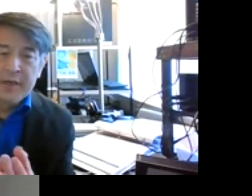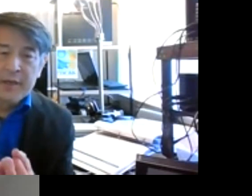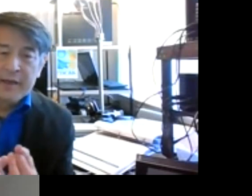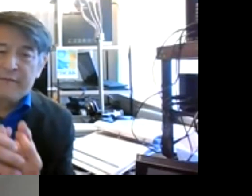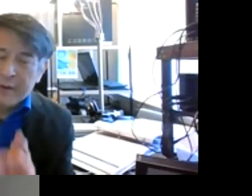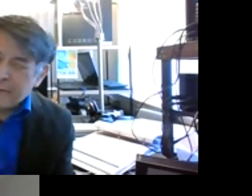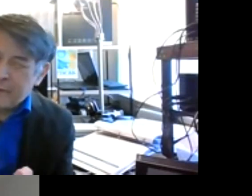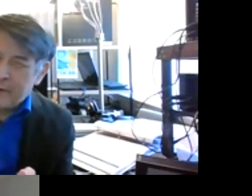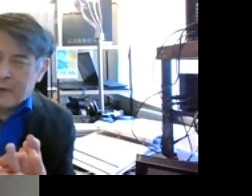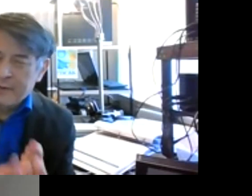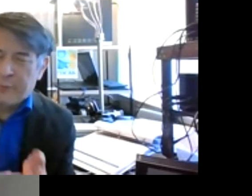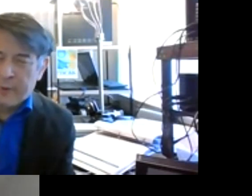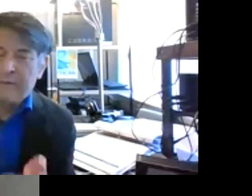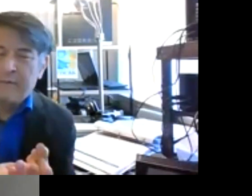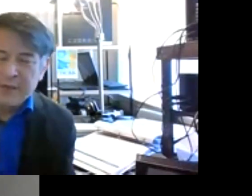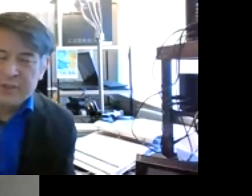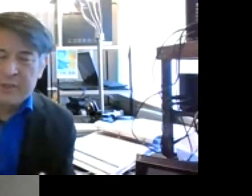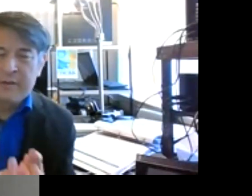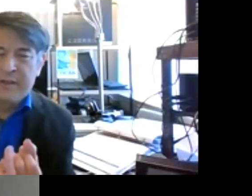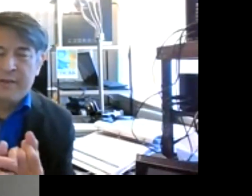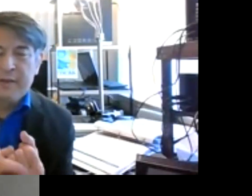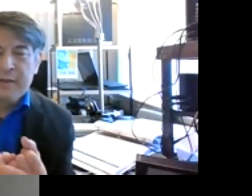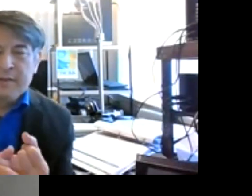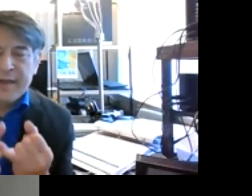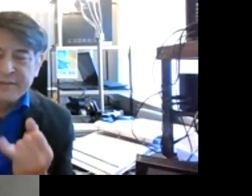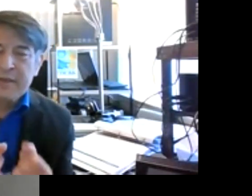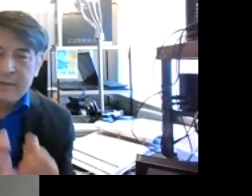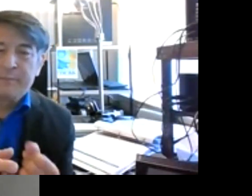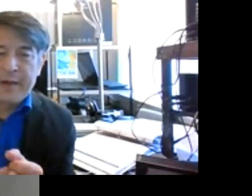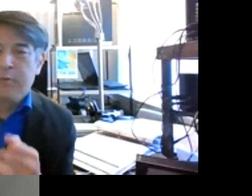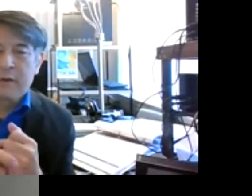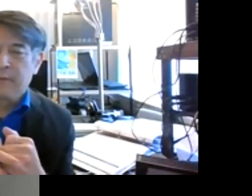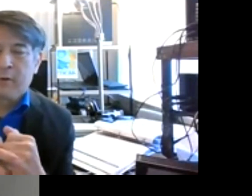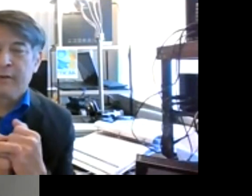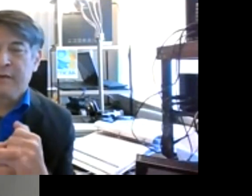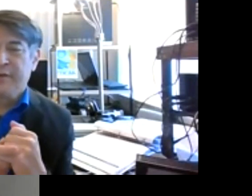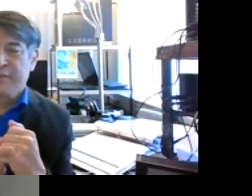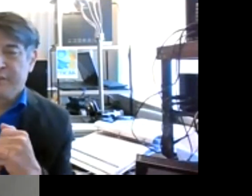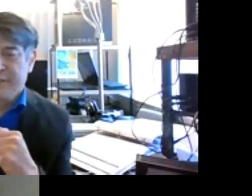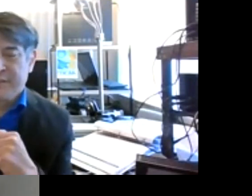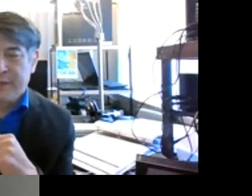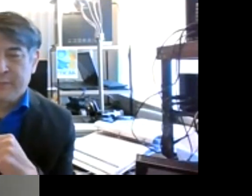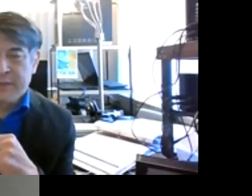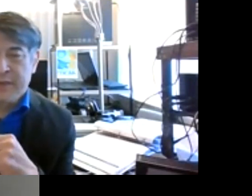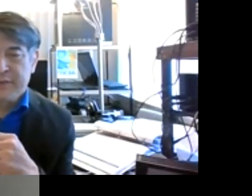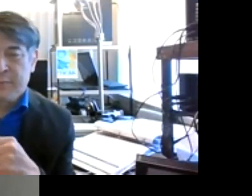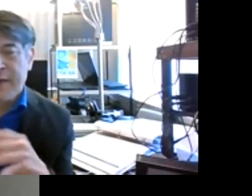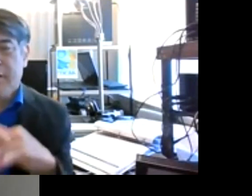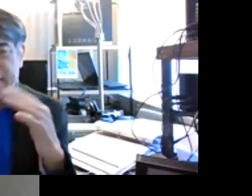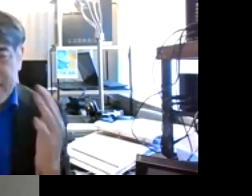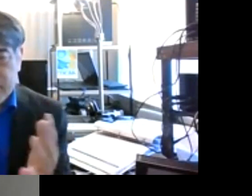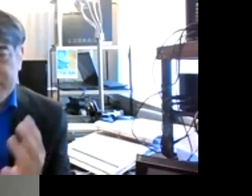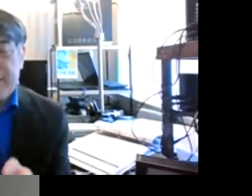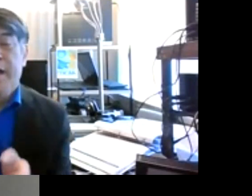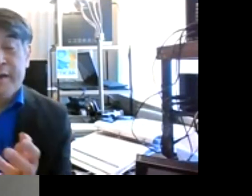infants, and if they're under threat of eviction, then that's going to impact whatever early intervention steps that we take. So we got to